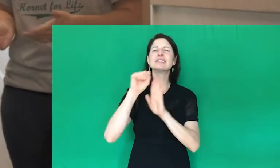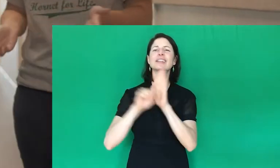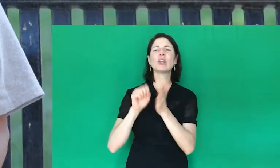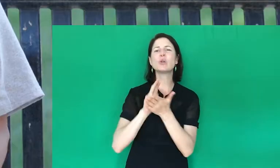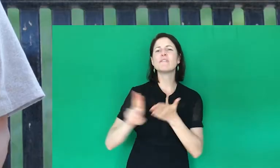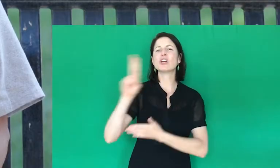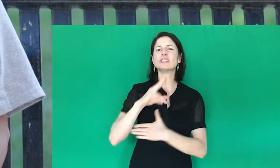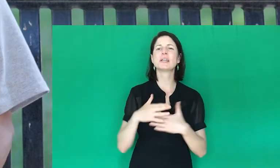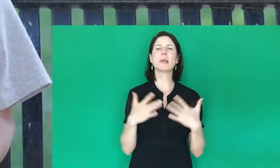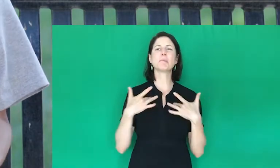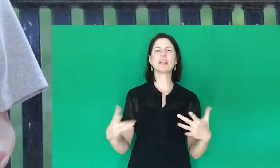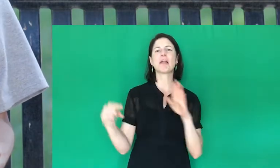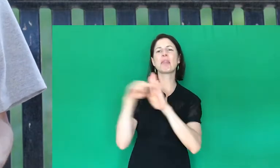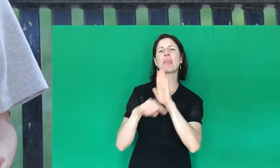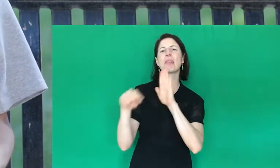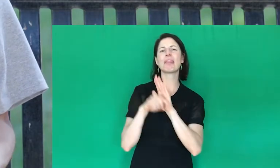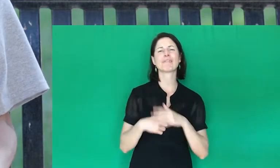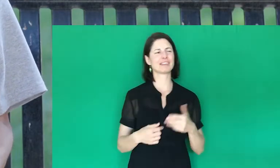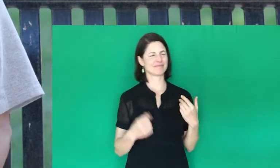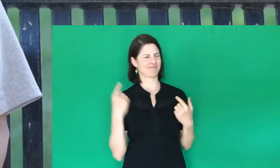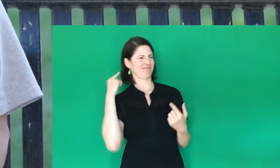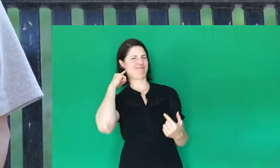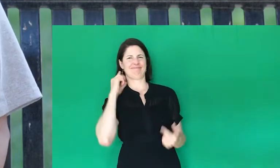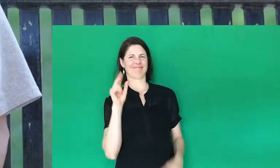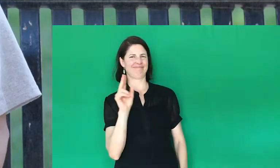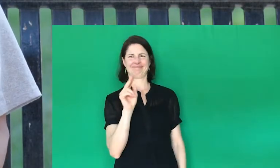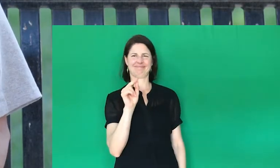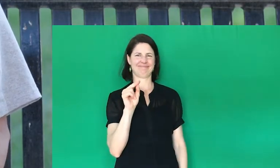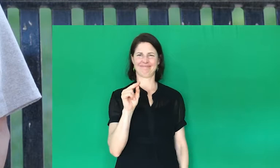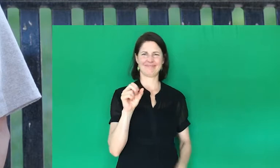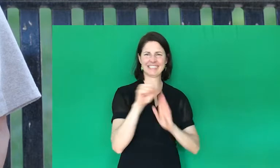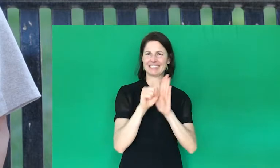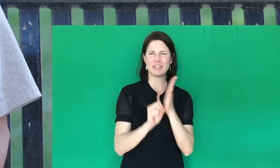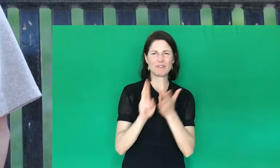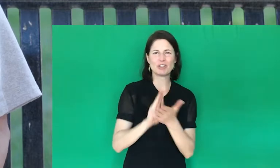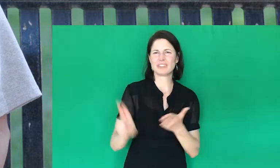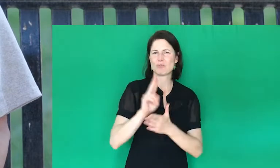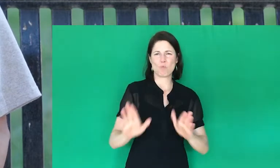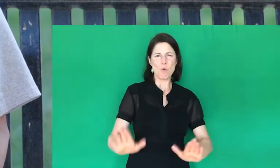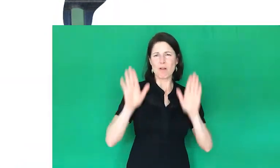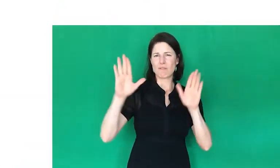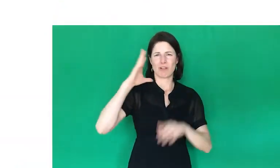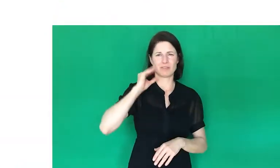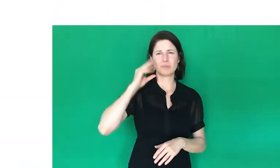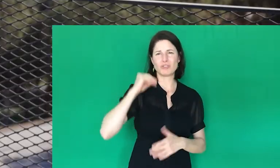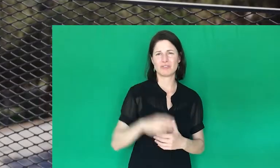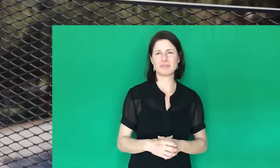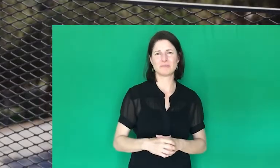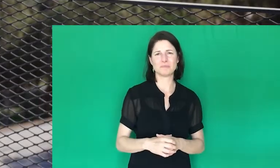University, they say it kind of in a degrading way, and I'm thinking, no, this is a wonderful experience here.